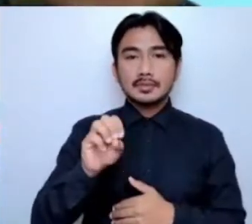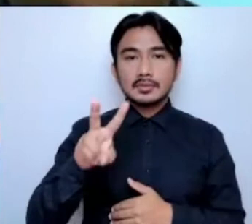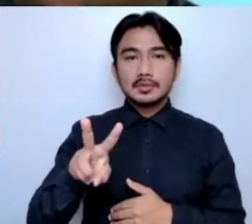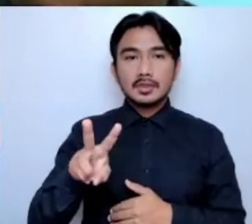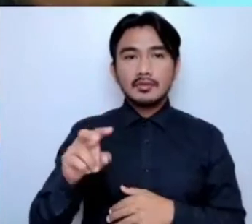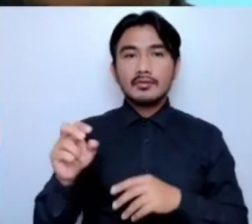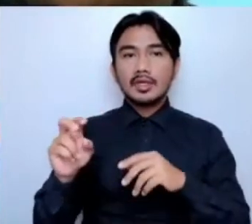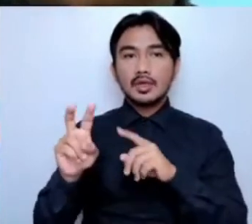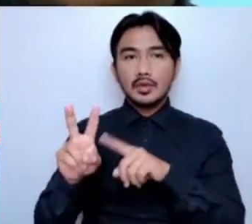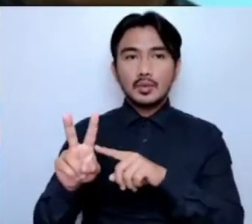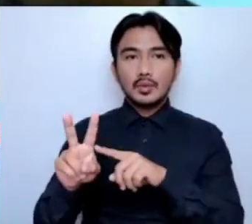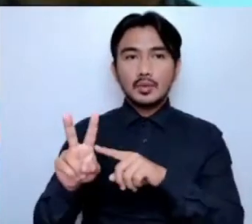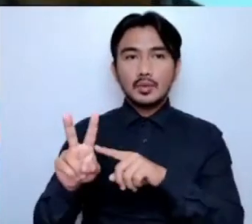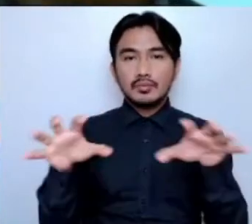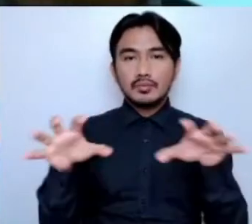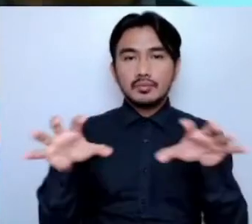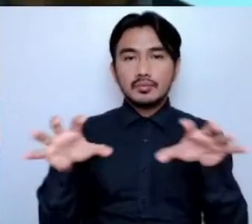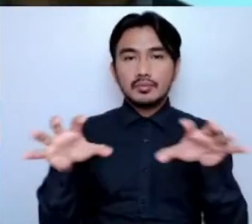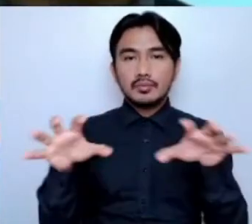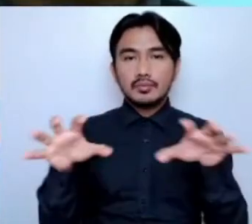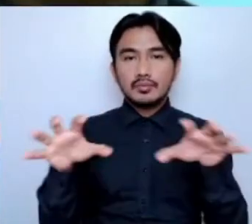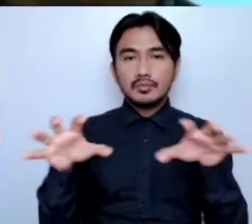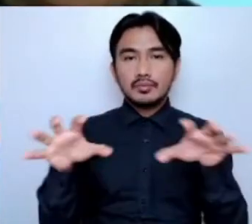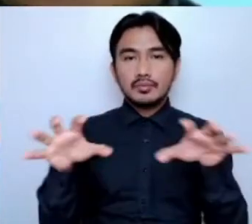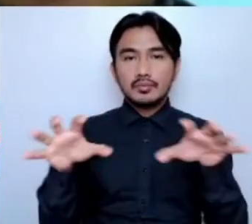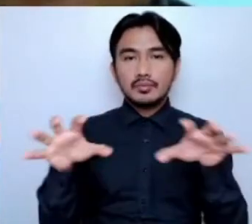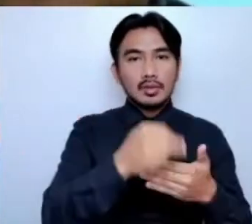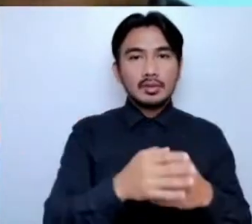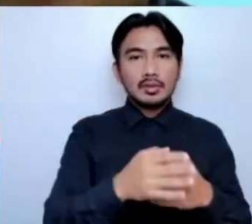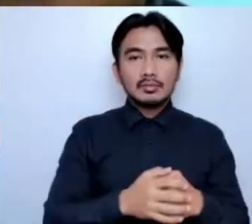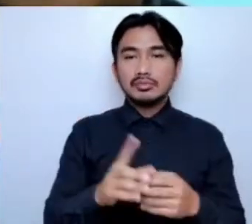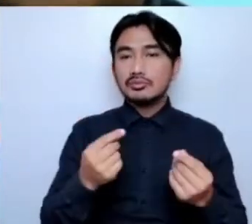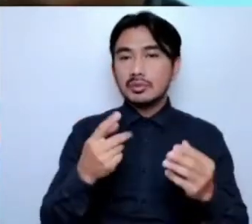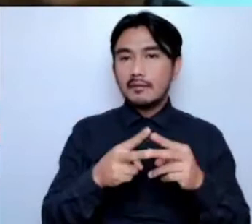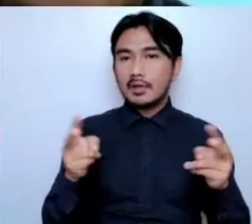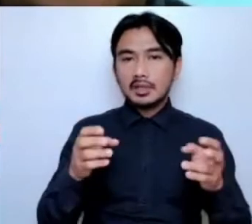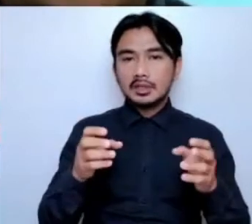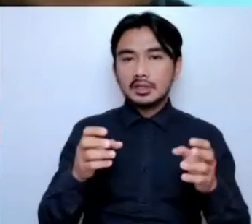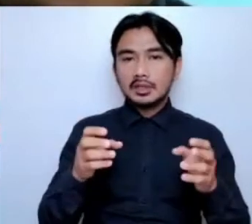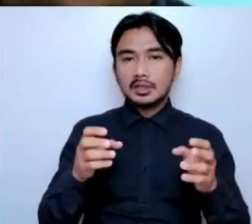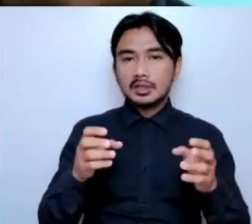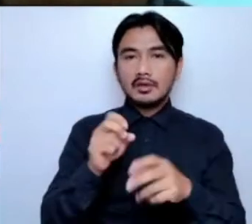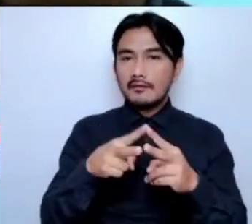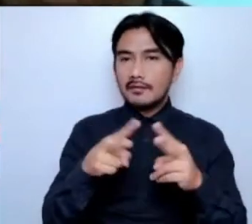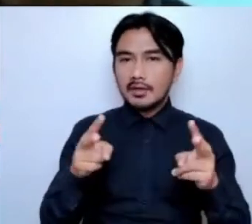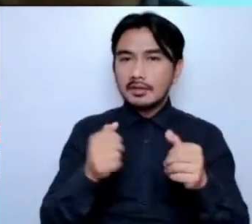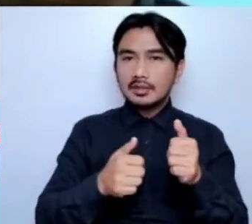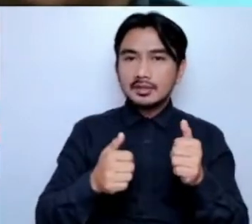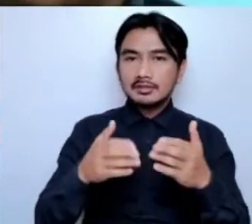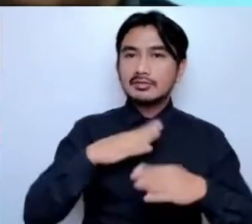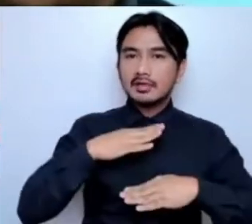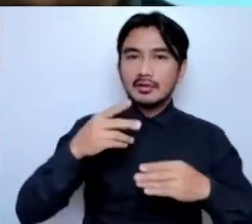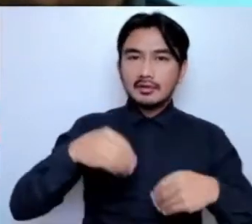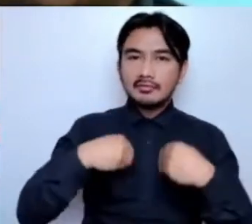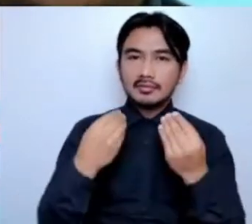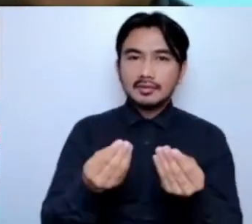design of learning programs, very satisfactory because you were able at least to work with colleagues in listing down detailed